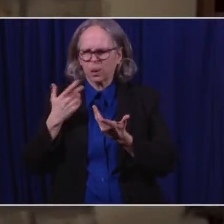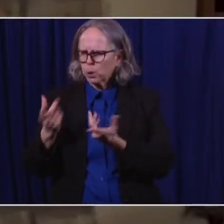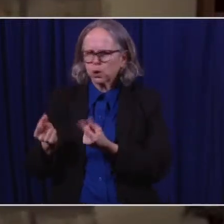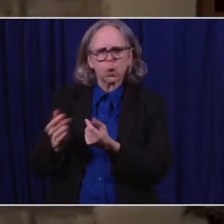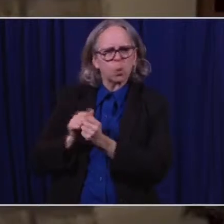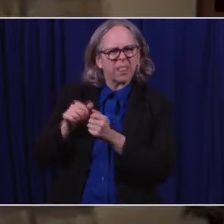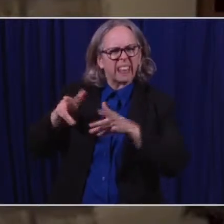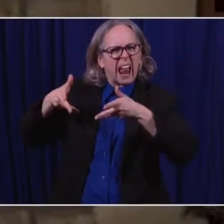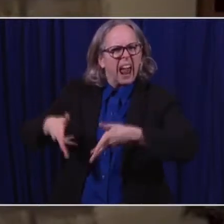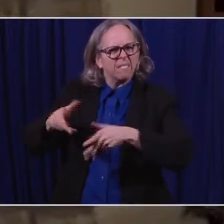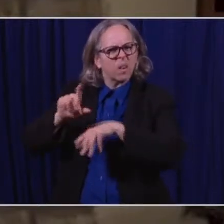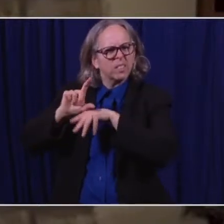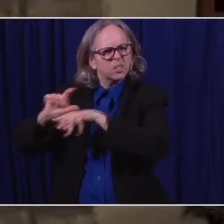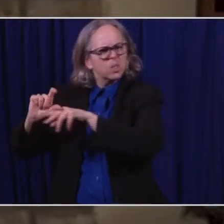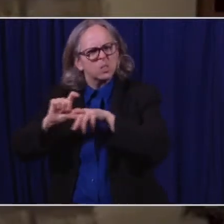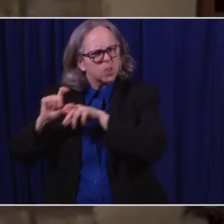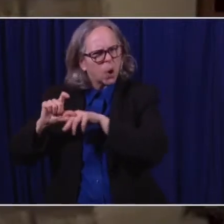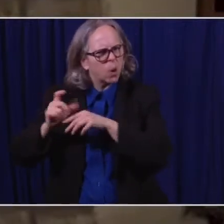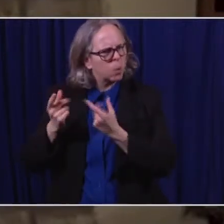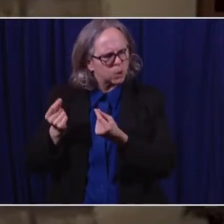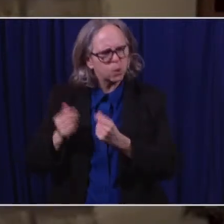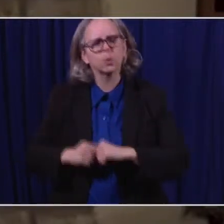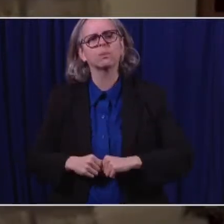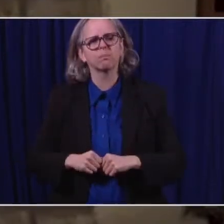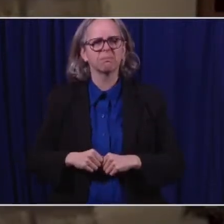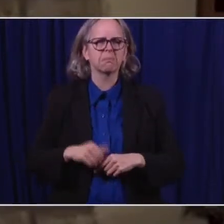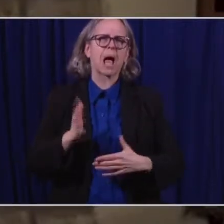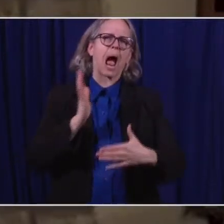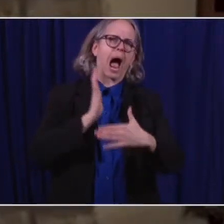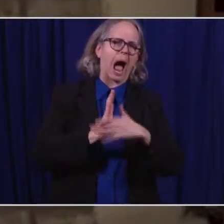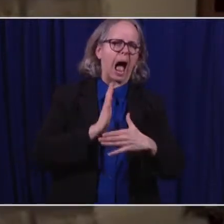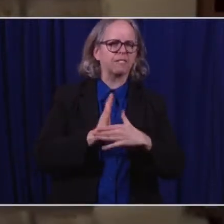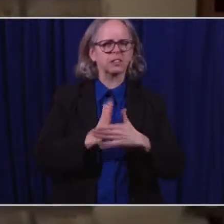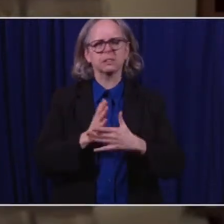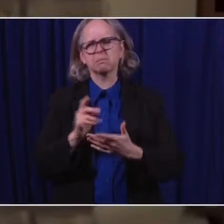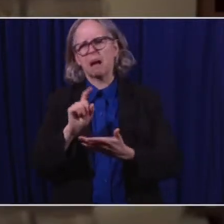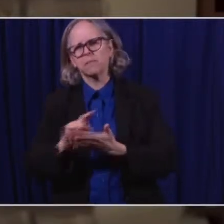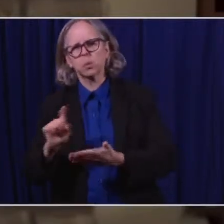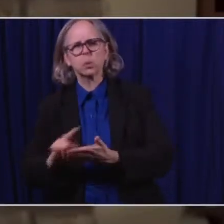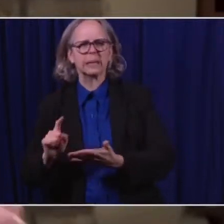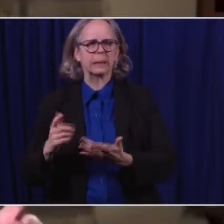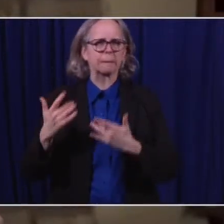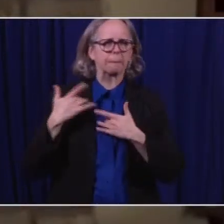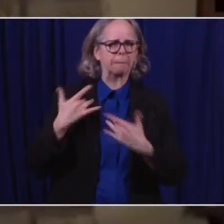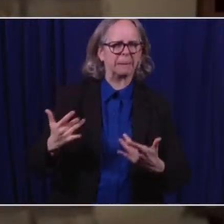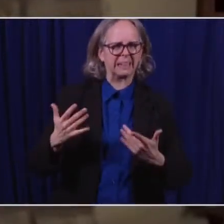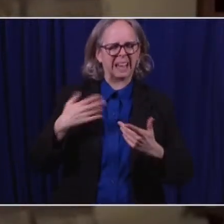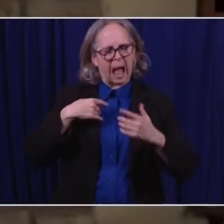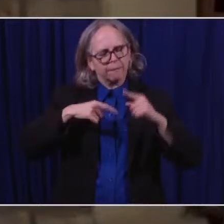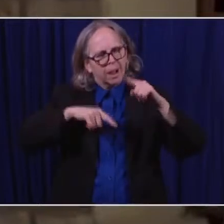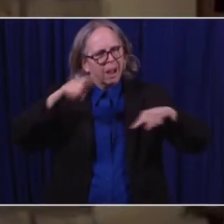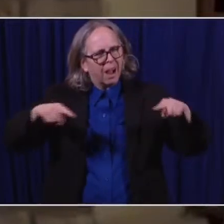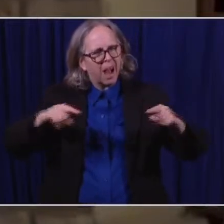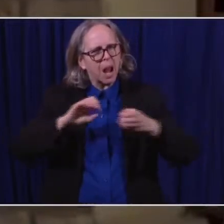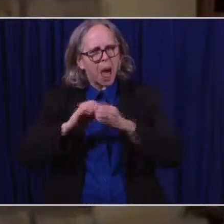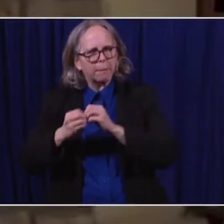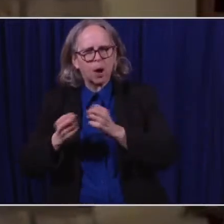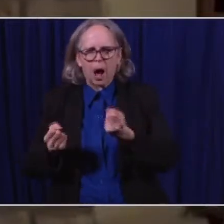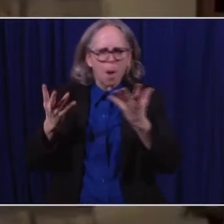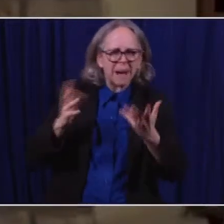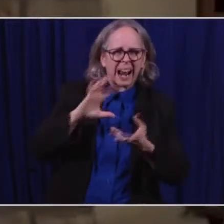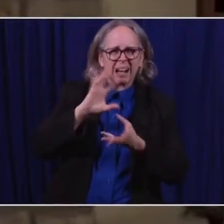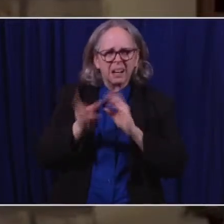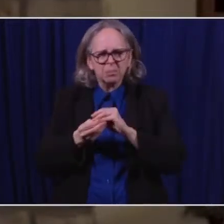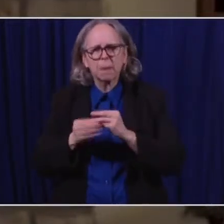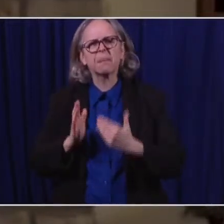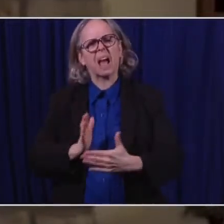been averaging about, and it does vary some, and there's no guarantee from week to week where it's going to be, but we've been averaging